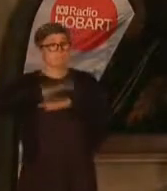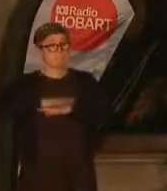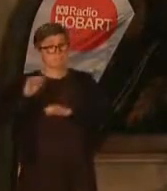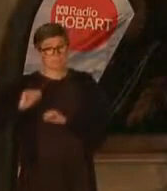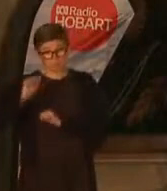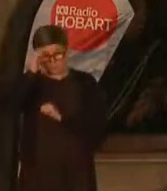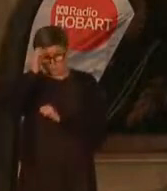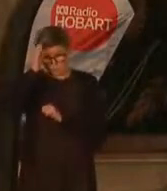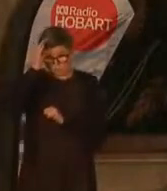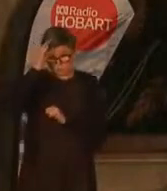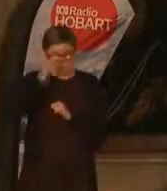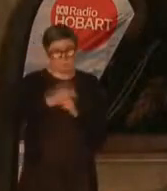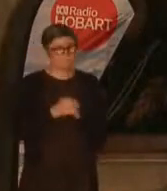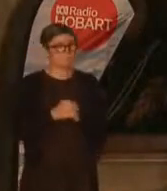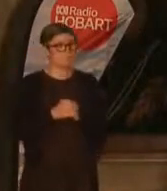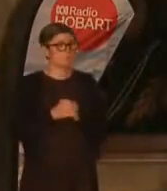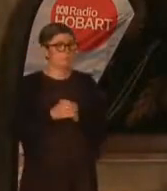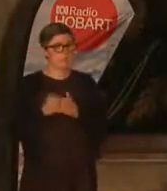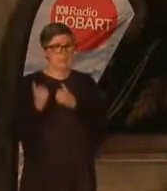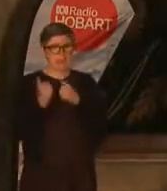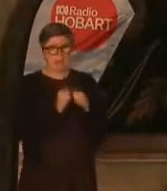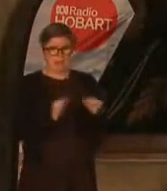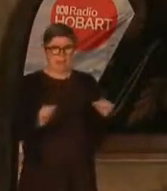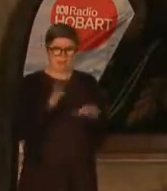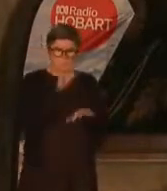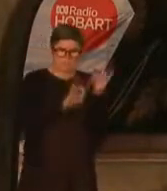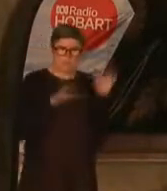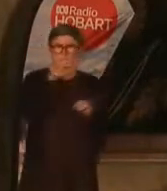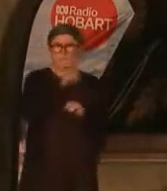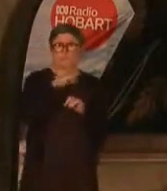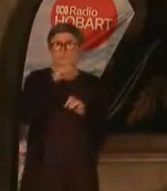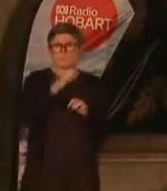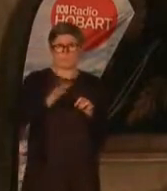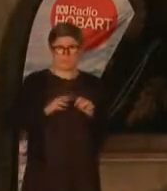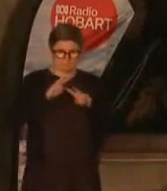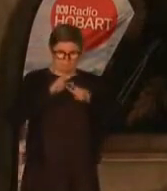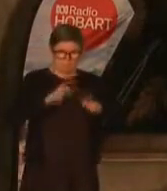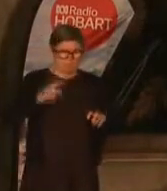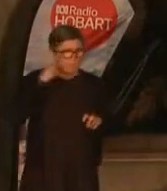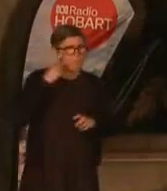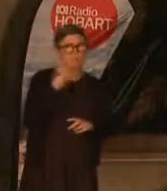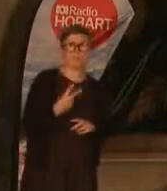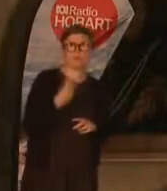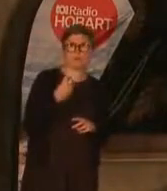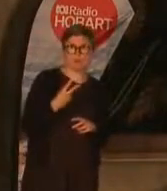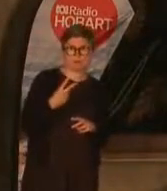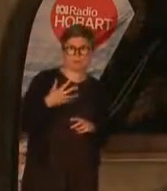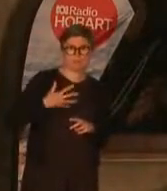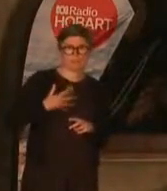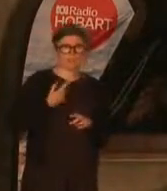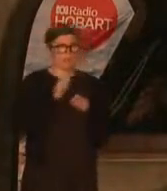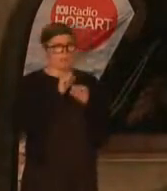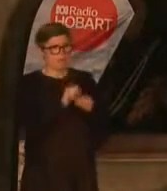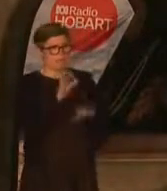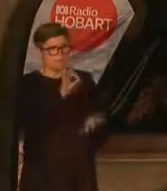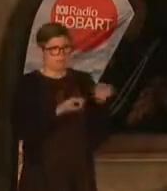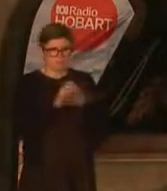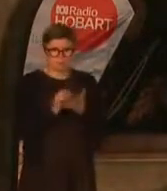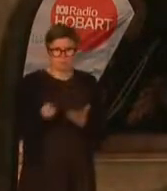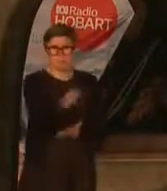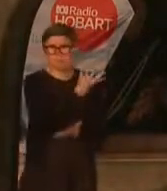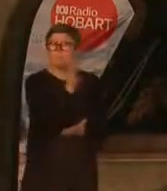requires dismantling many assumptions about Western science without losing the processes that underpin their rigor.